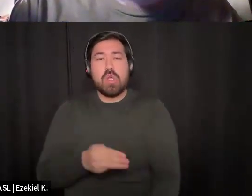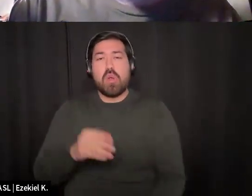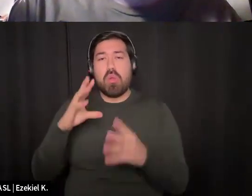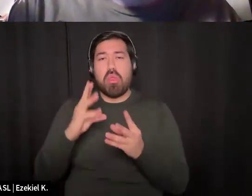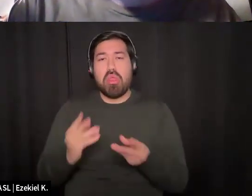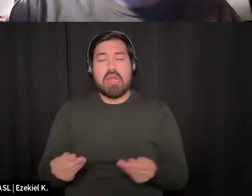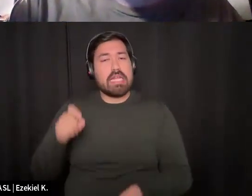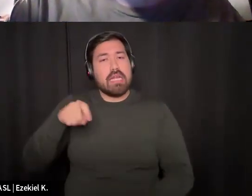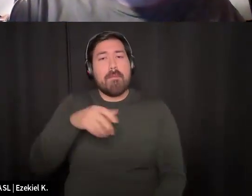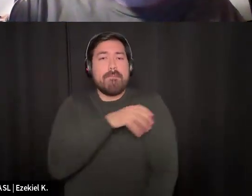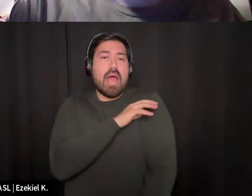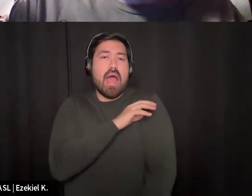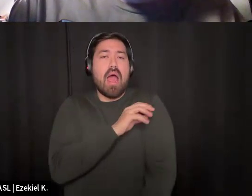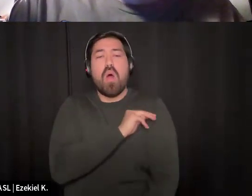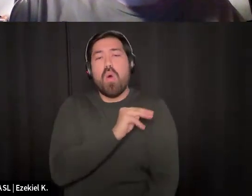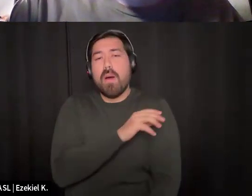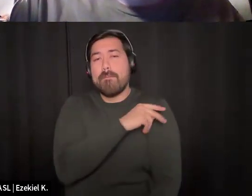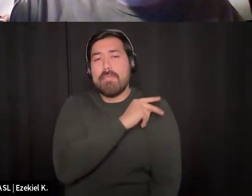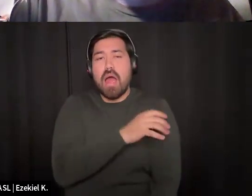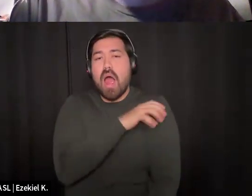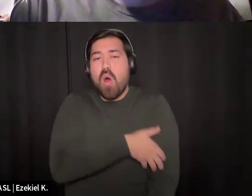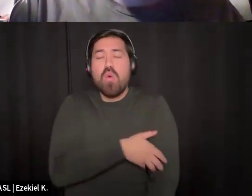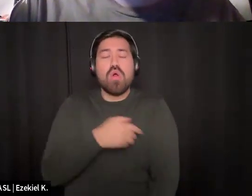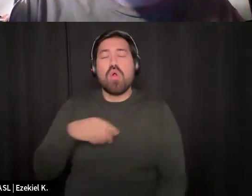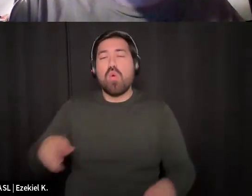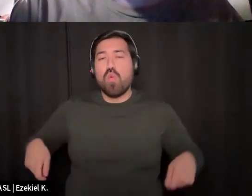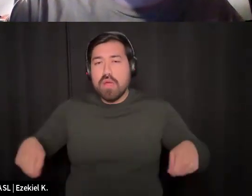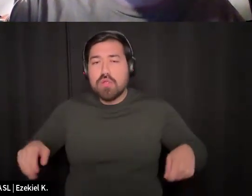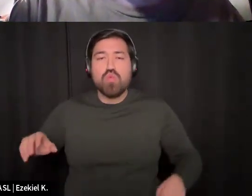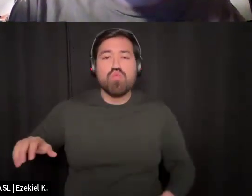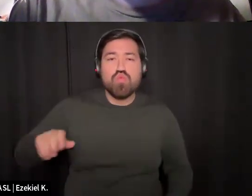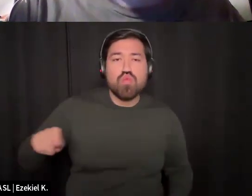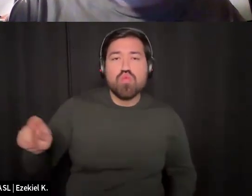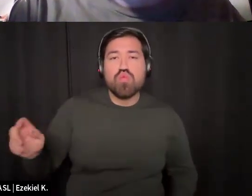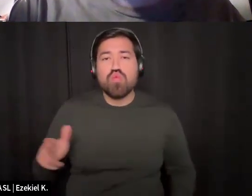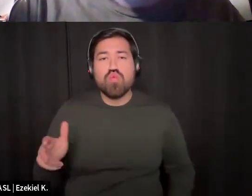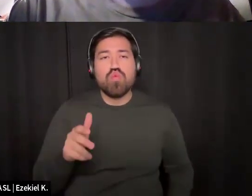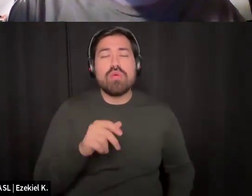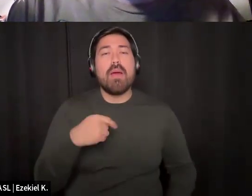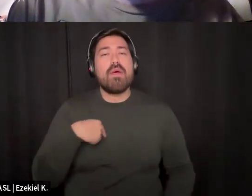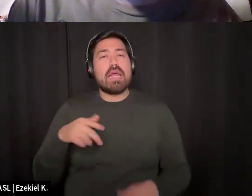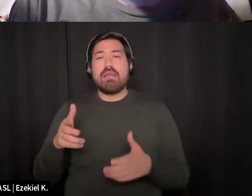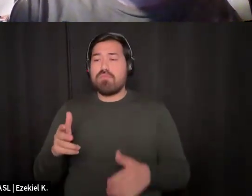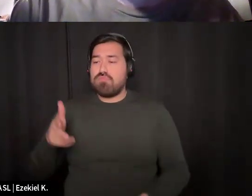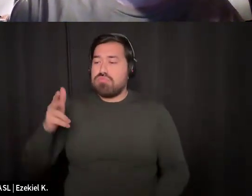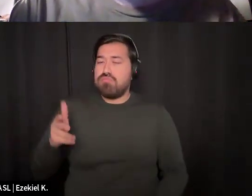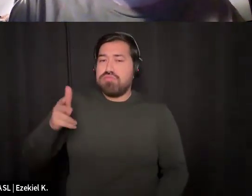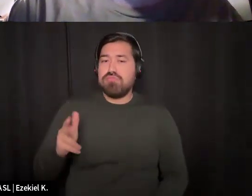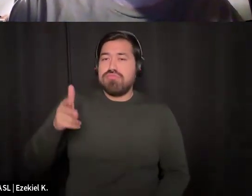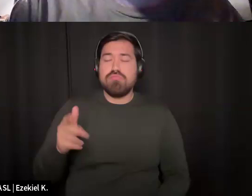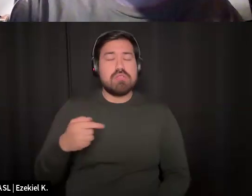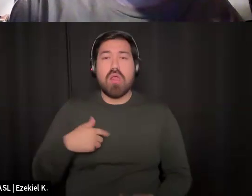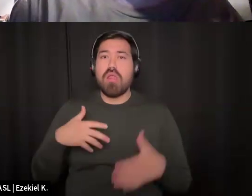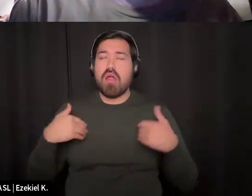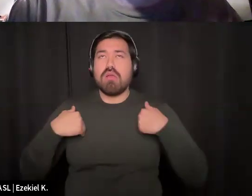power wheelchair. It also means that I can get really super tired with a lot of bumps, so going